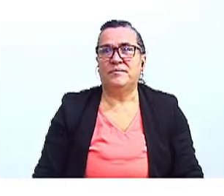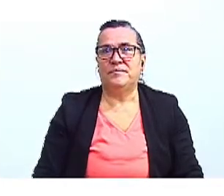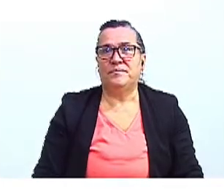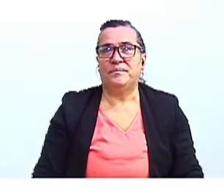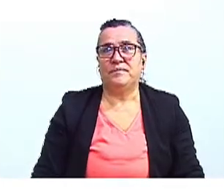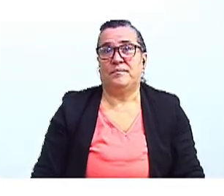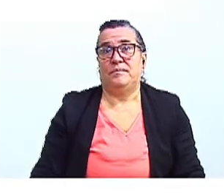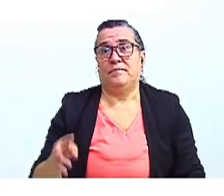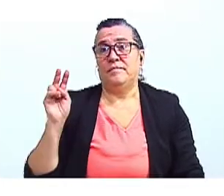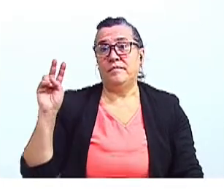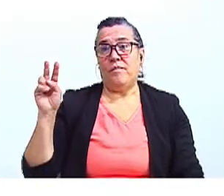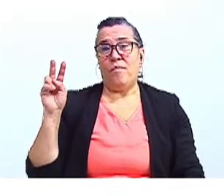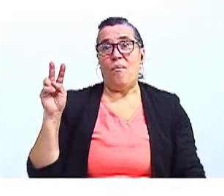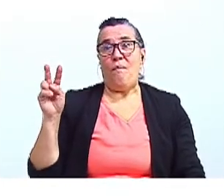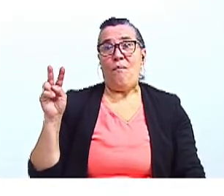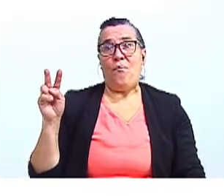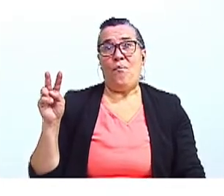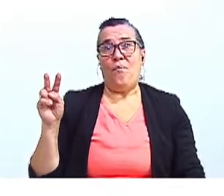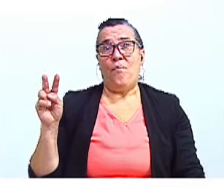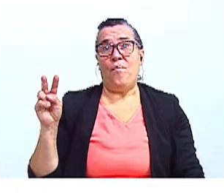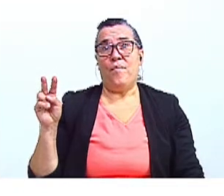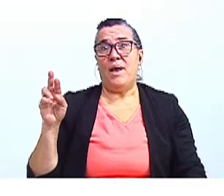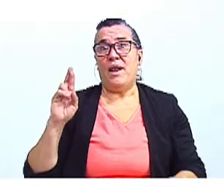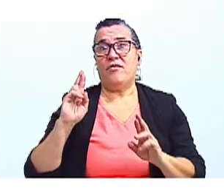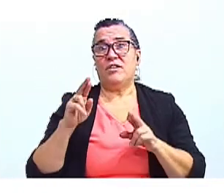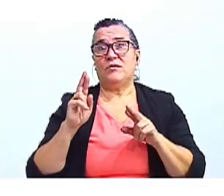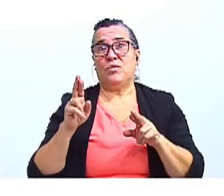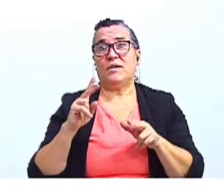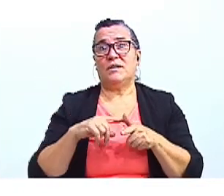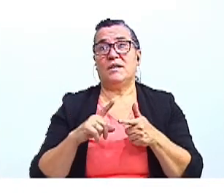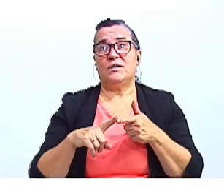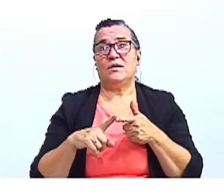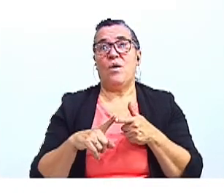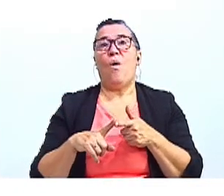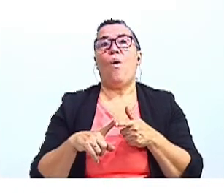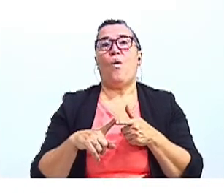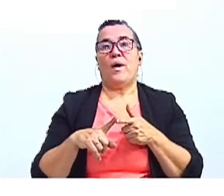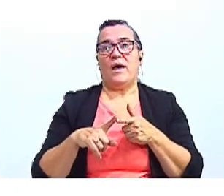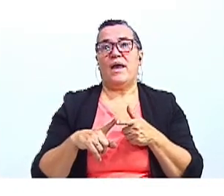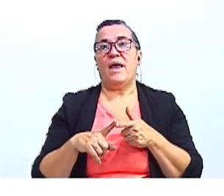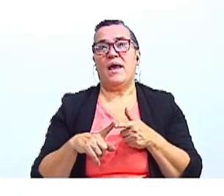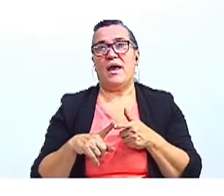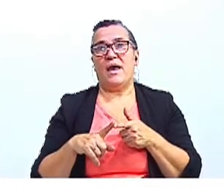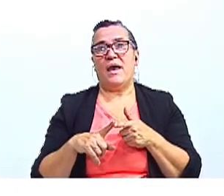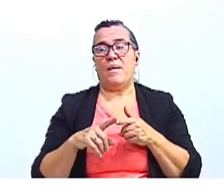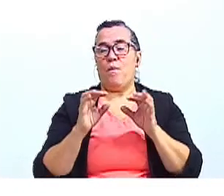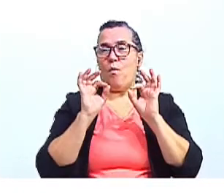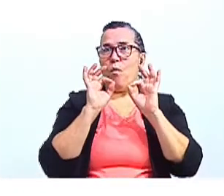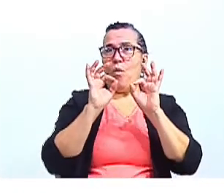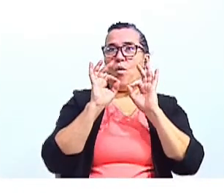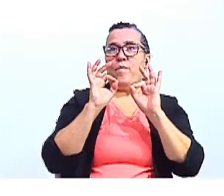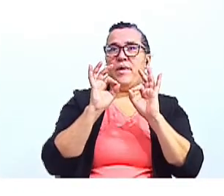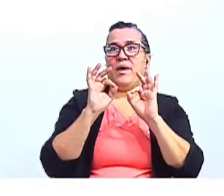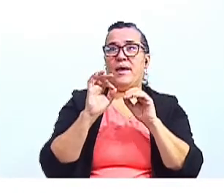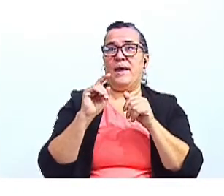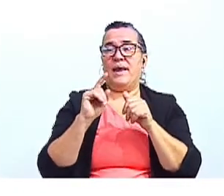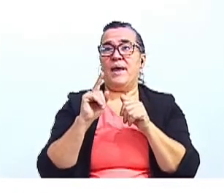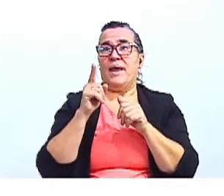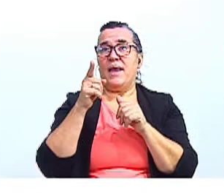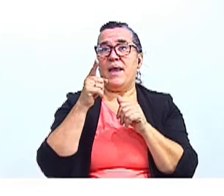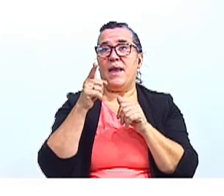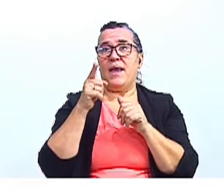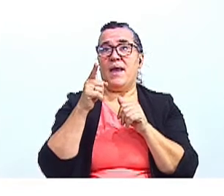Okay, yeah, look at the answers. Next slide, please. Thank you, very good. Here we have the